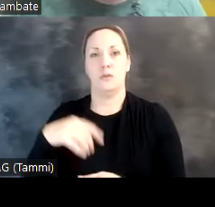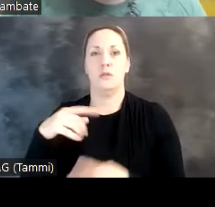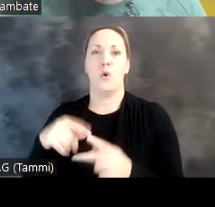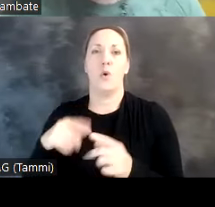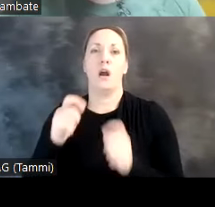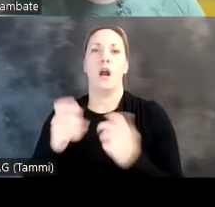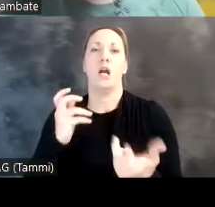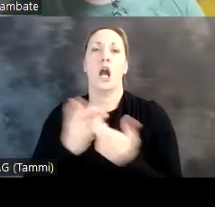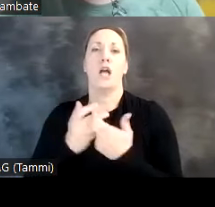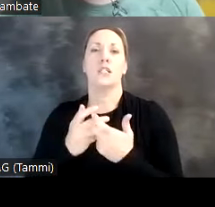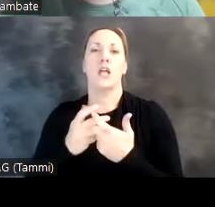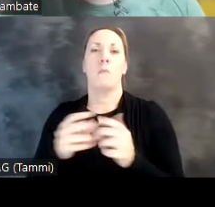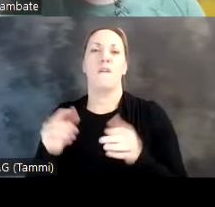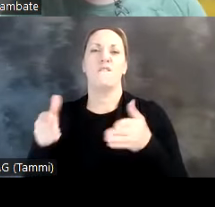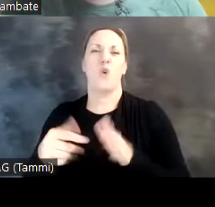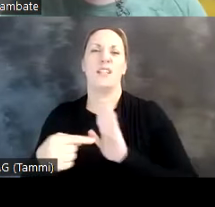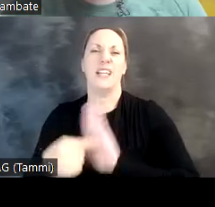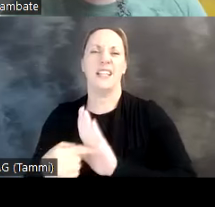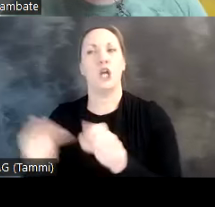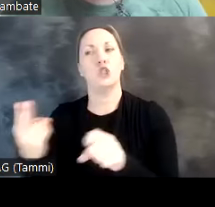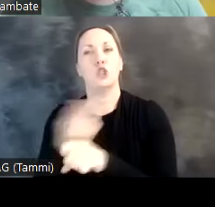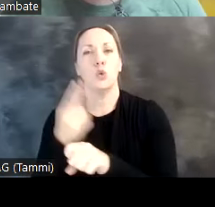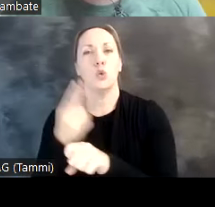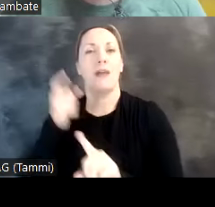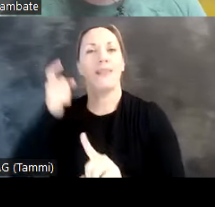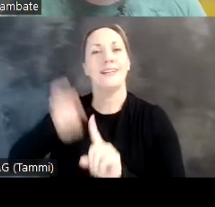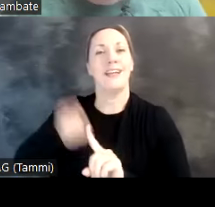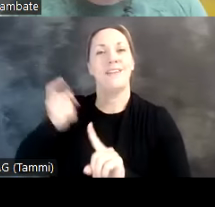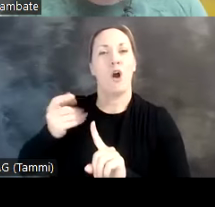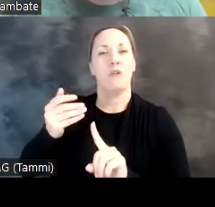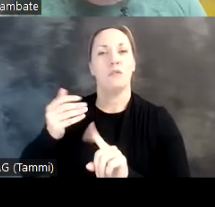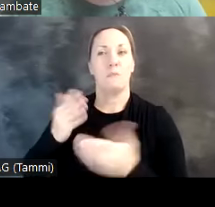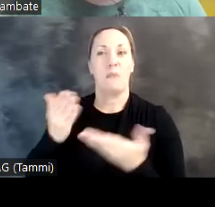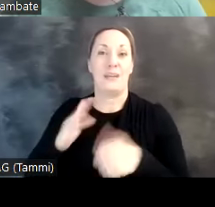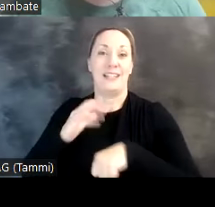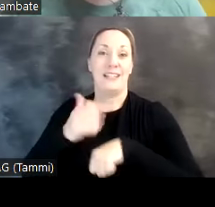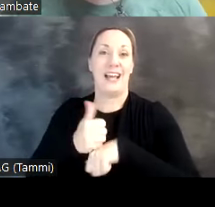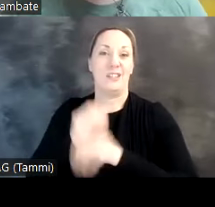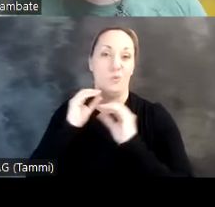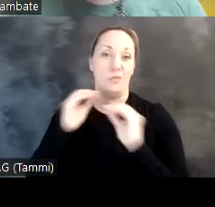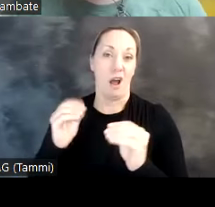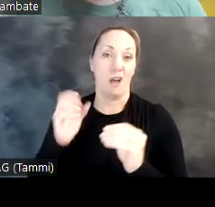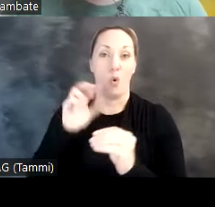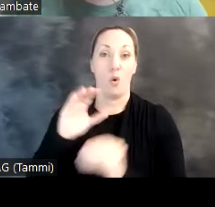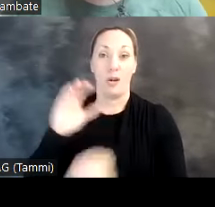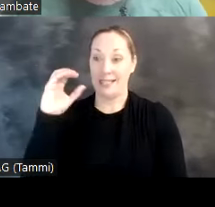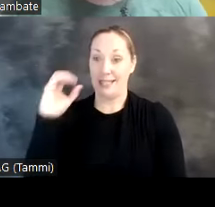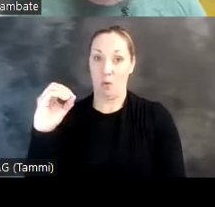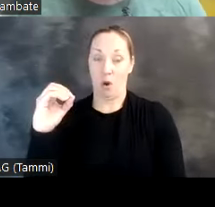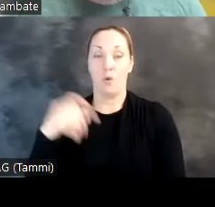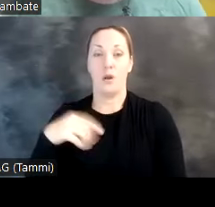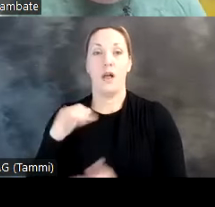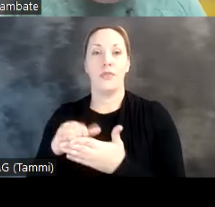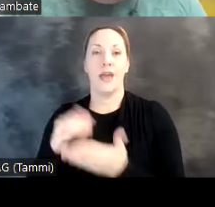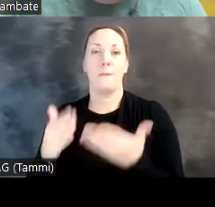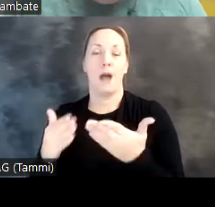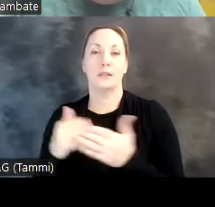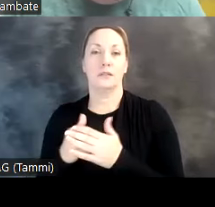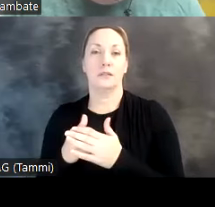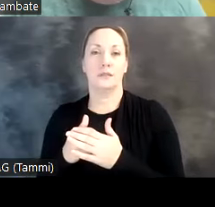focus indicator would be used, but the default would have been set to none or zero, which might also interfere with the